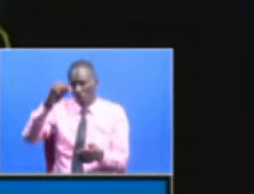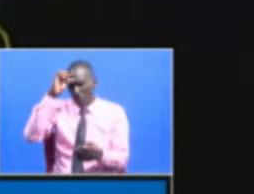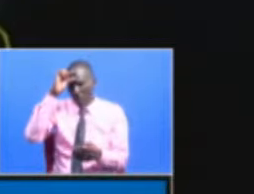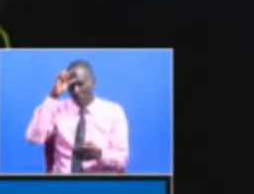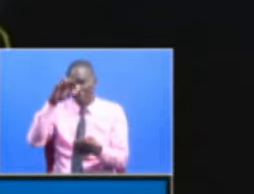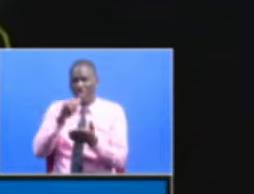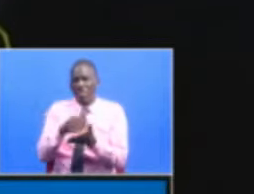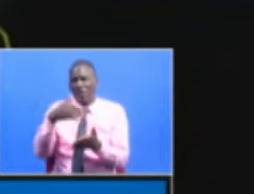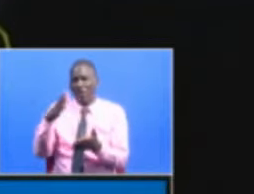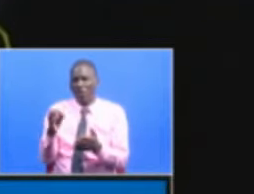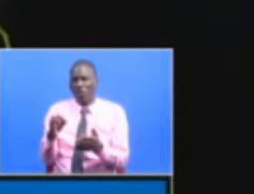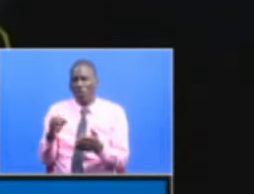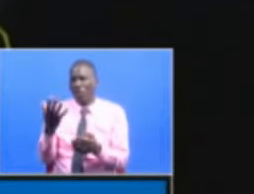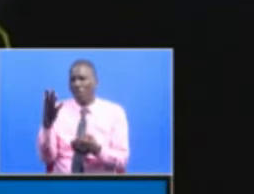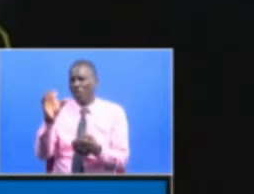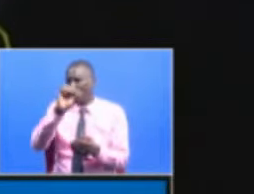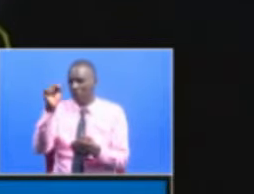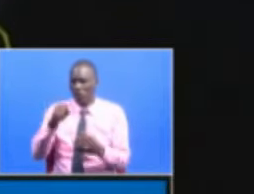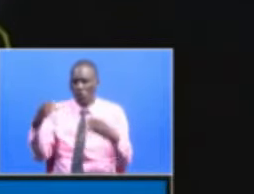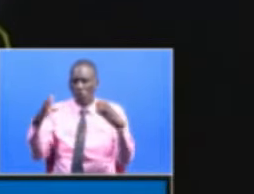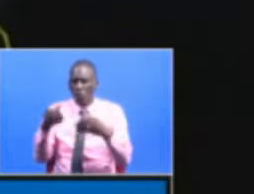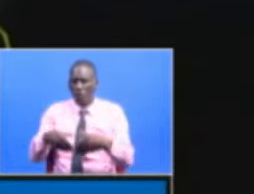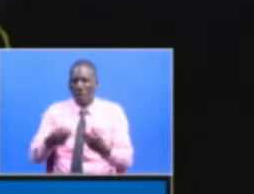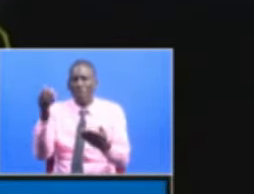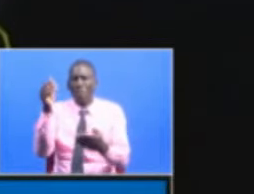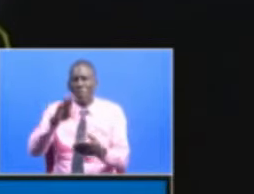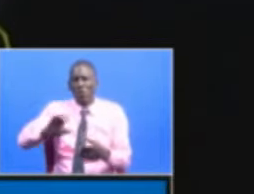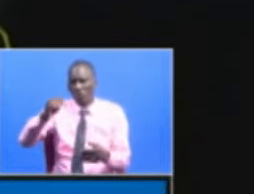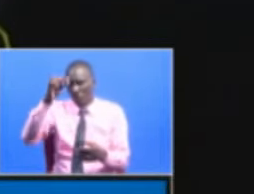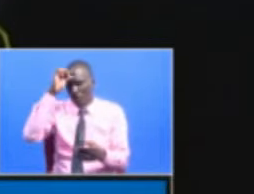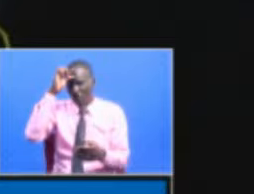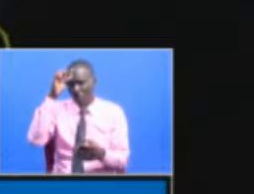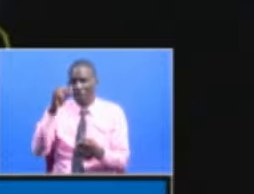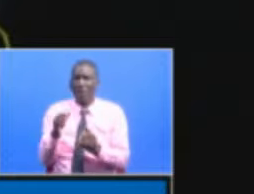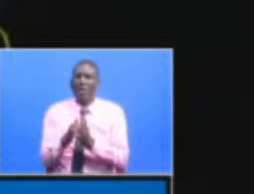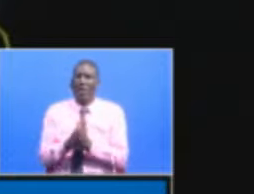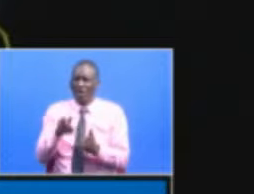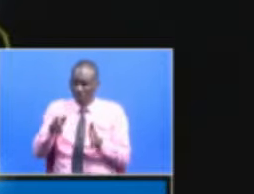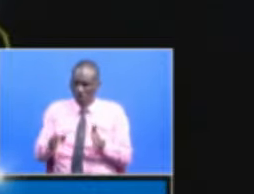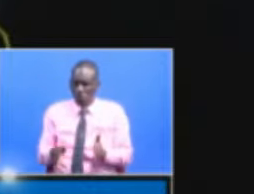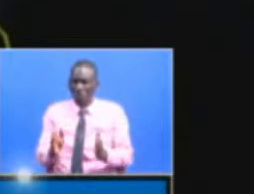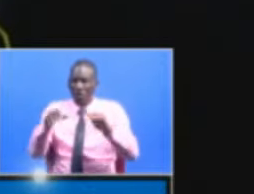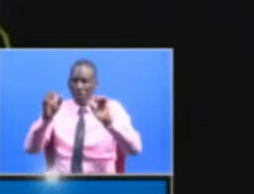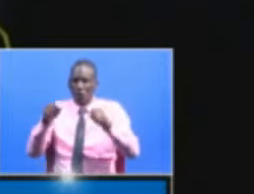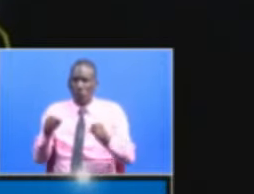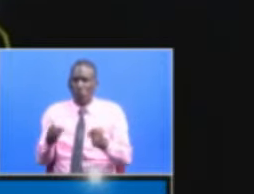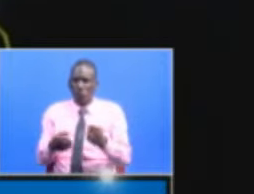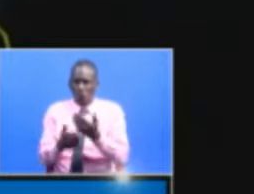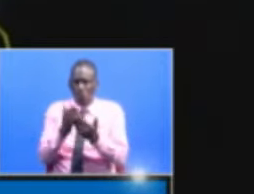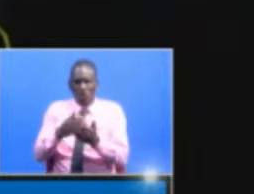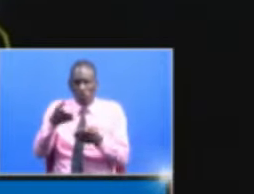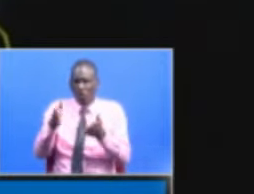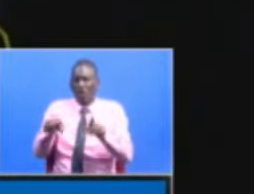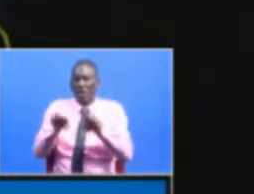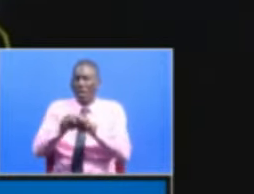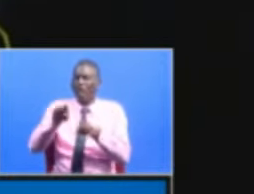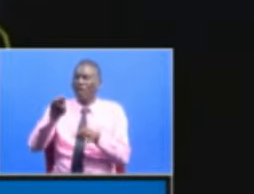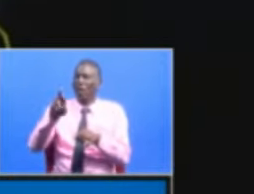of that 5% that the community is giving back to the county government. Mm. And in this way, they're able to cater for things like bazaaries, you